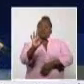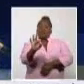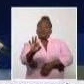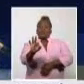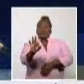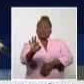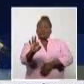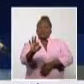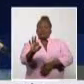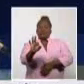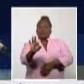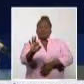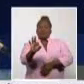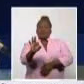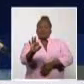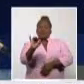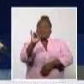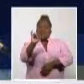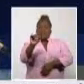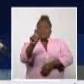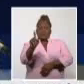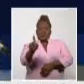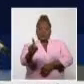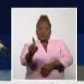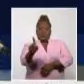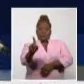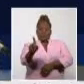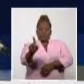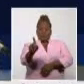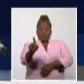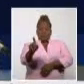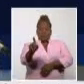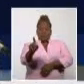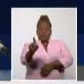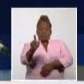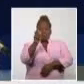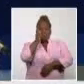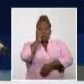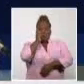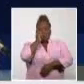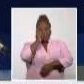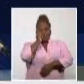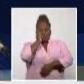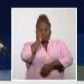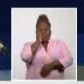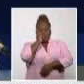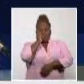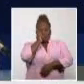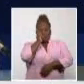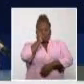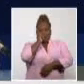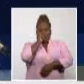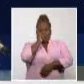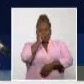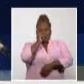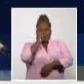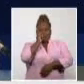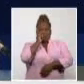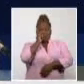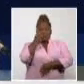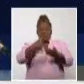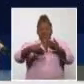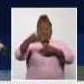in the studies being conducted. On the behavior of the epidemic in our country,